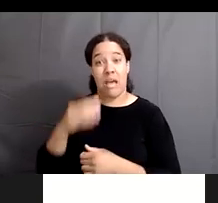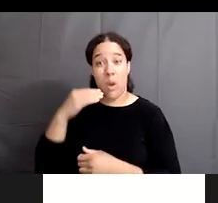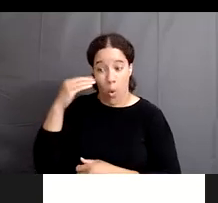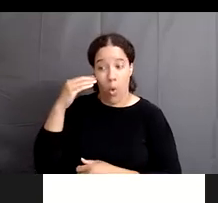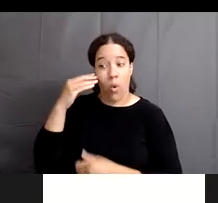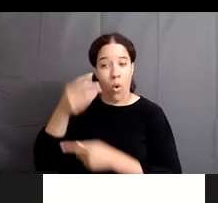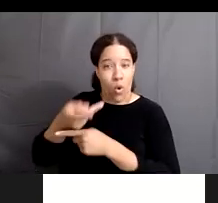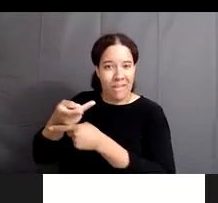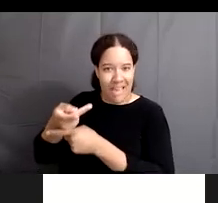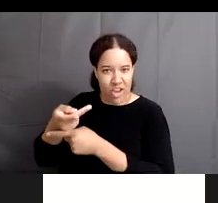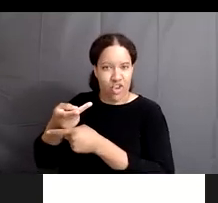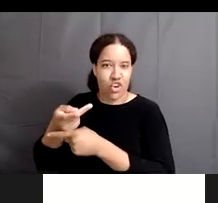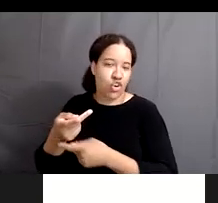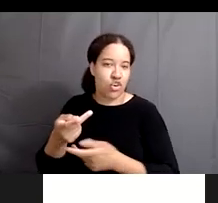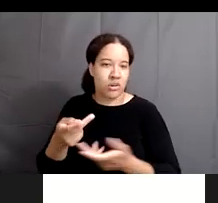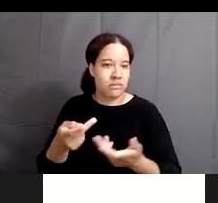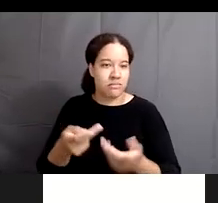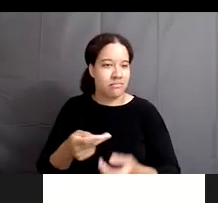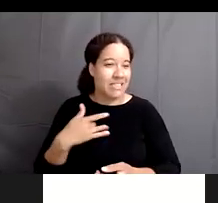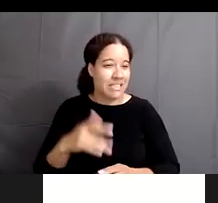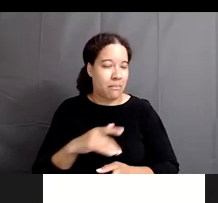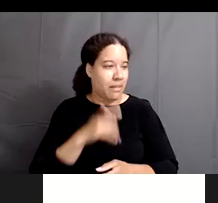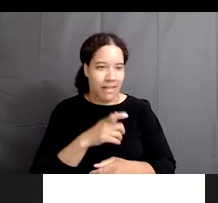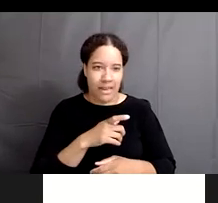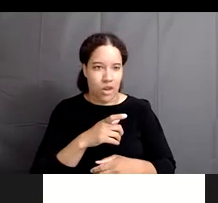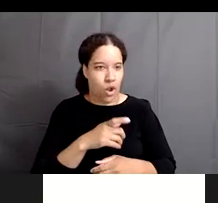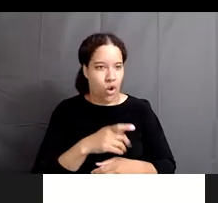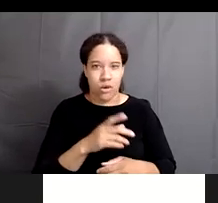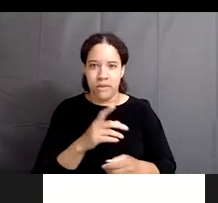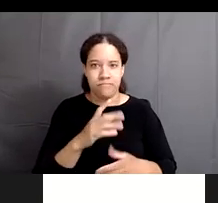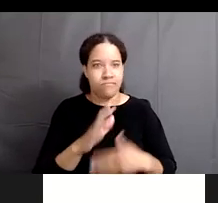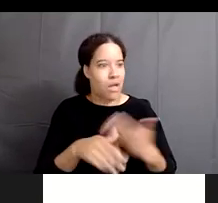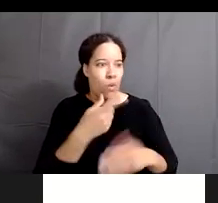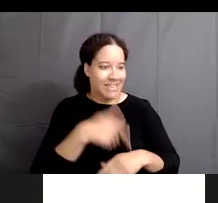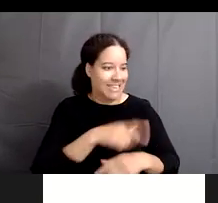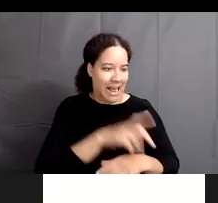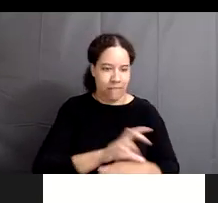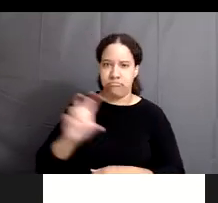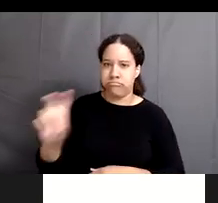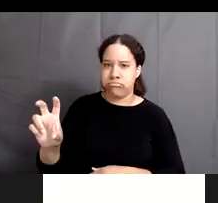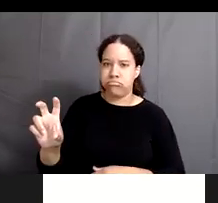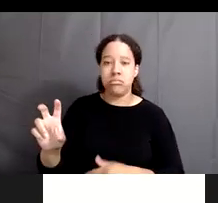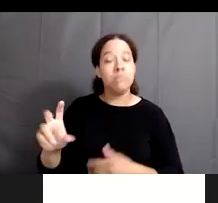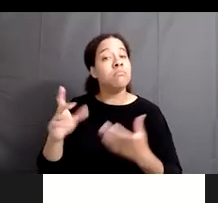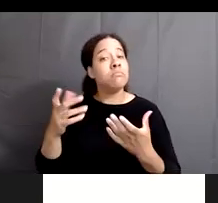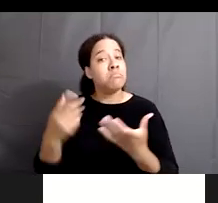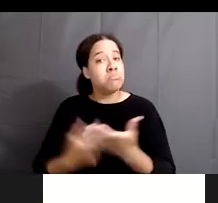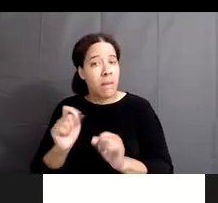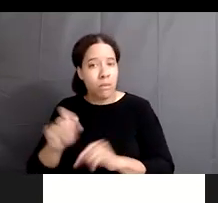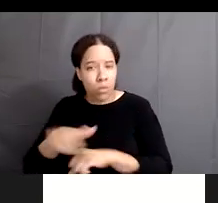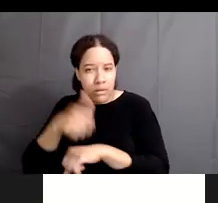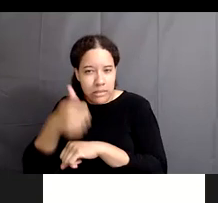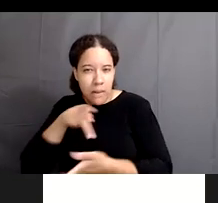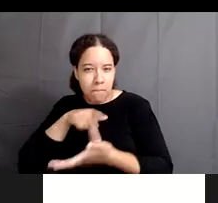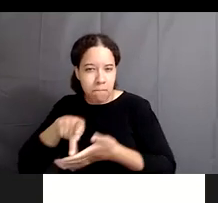take all of that buy-in at once. Some of them come up with different payment plan arrangements or